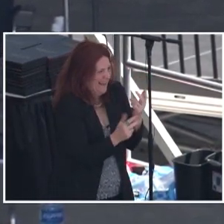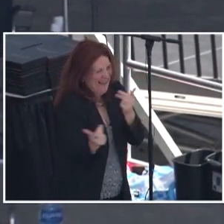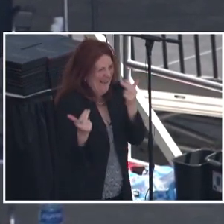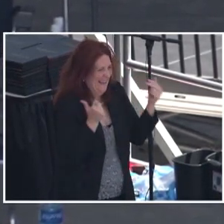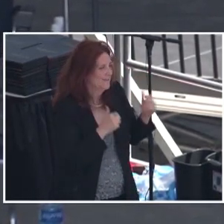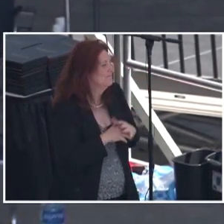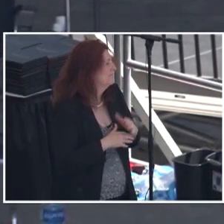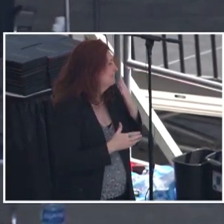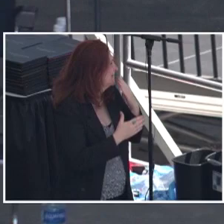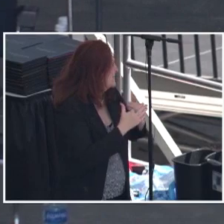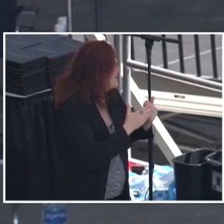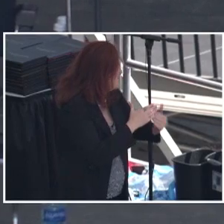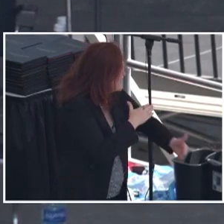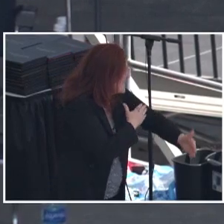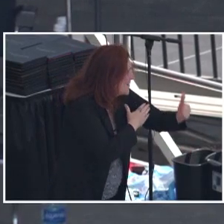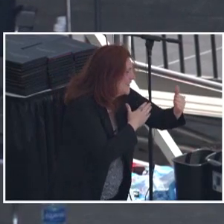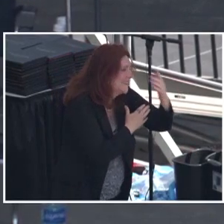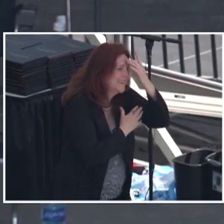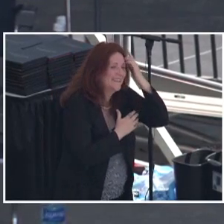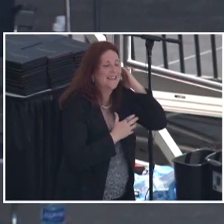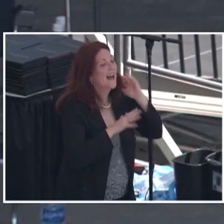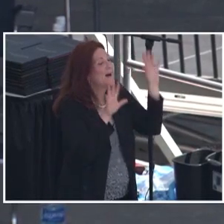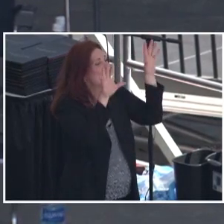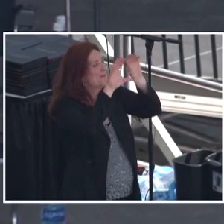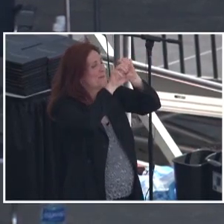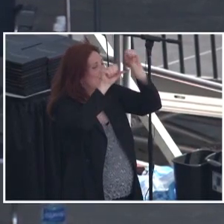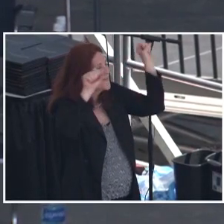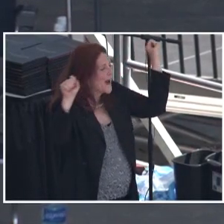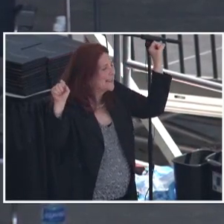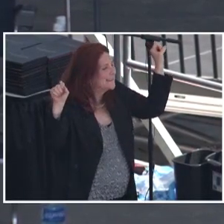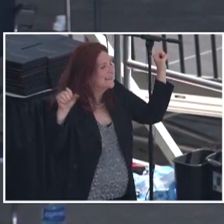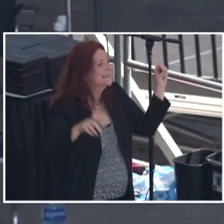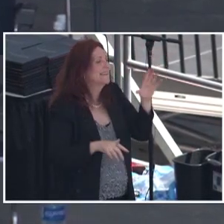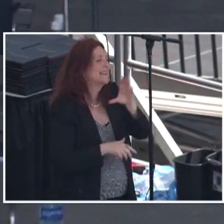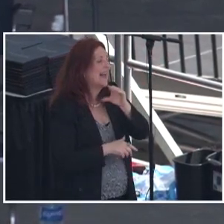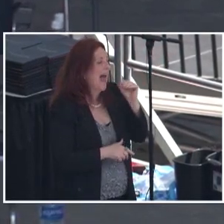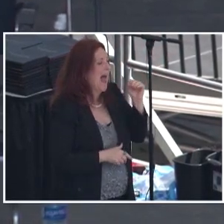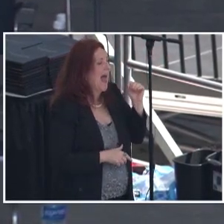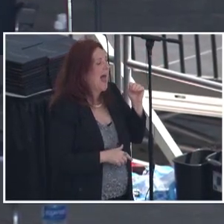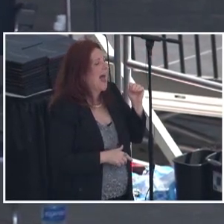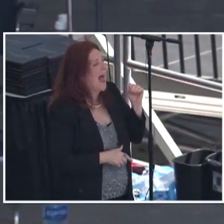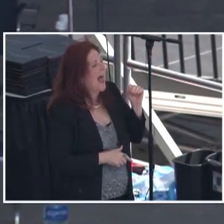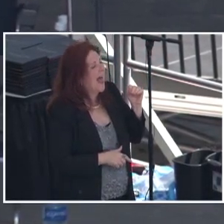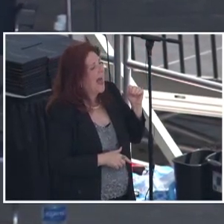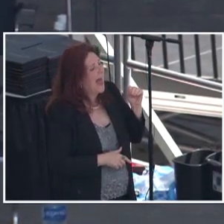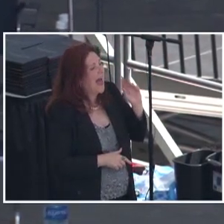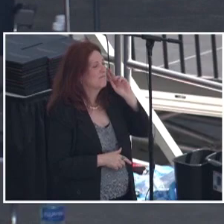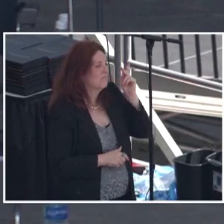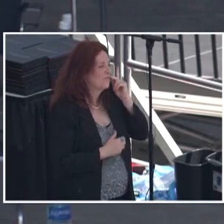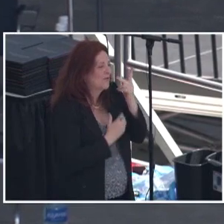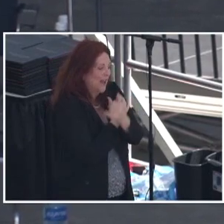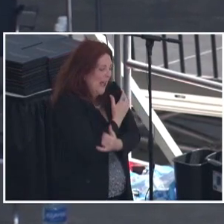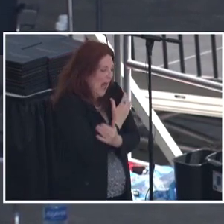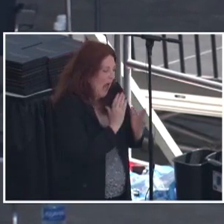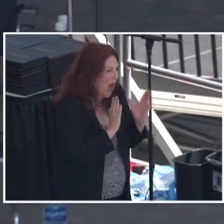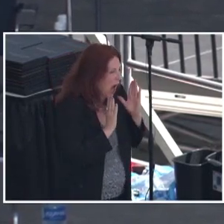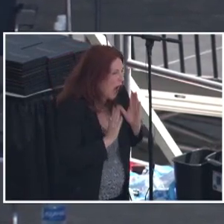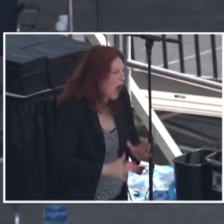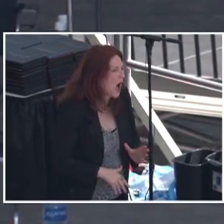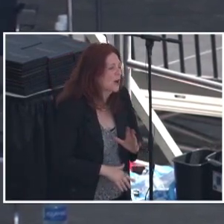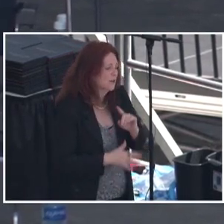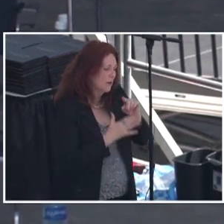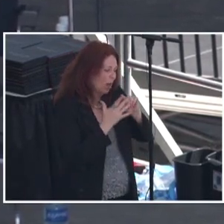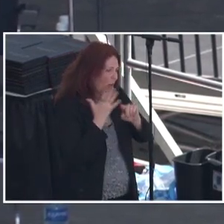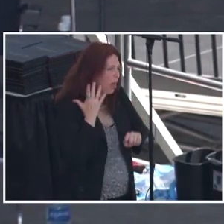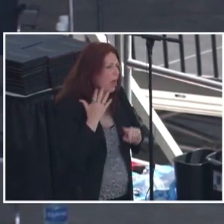Good morning, President Walters, Freeholder Ortiz, Chairwoman Zuhr, Freeholder